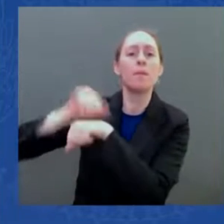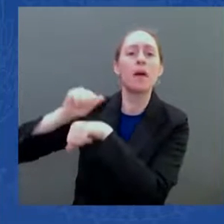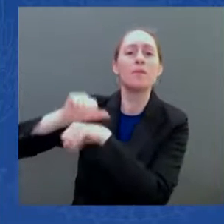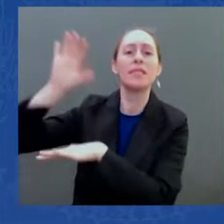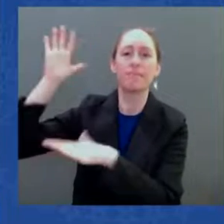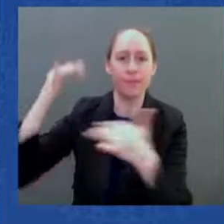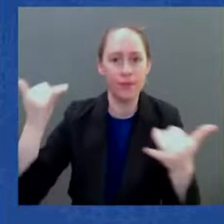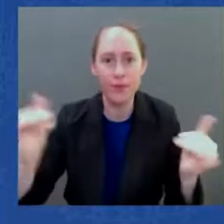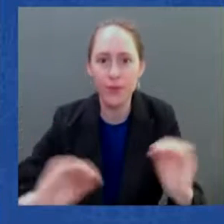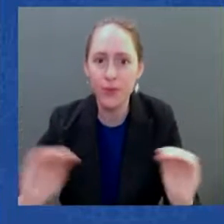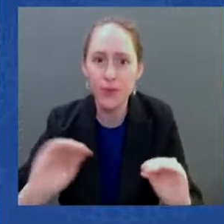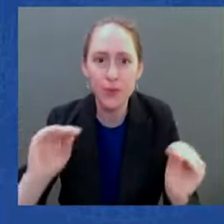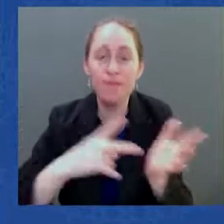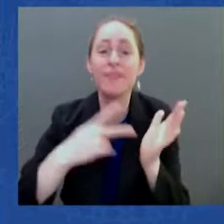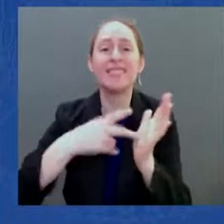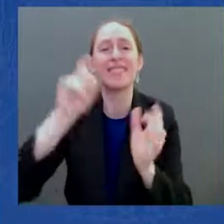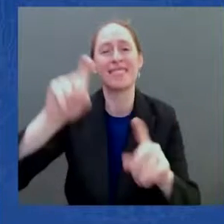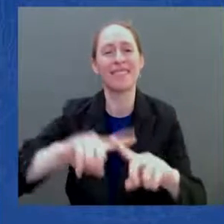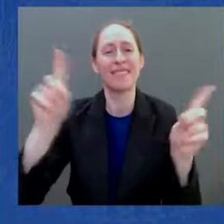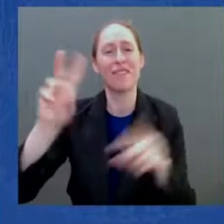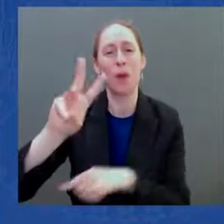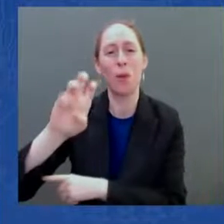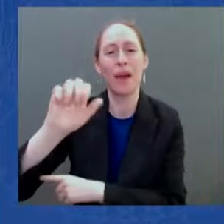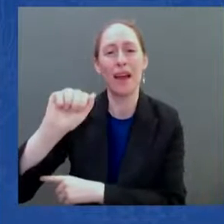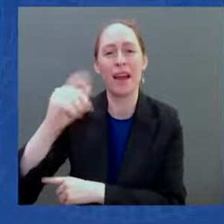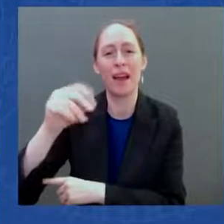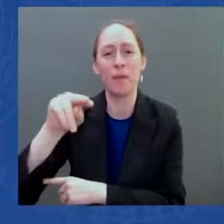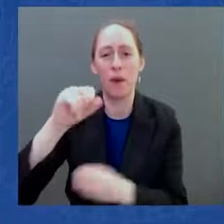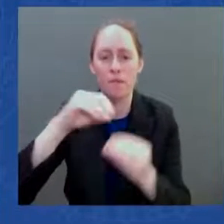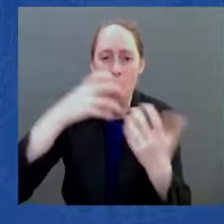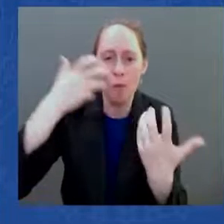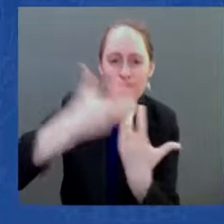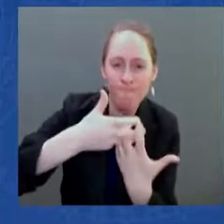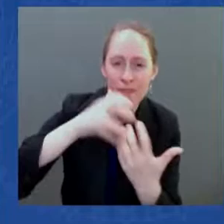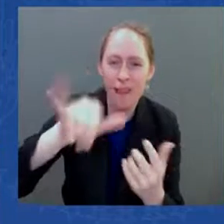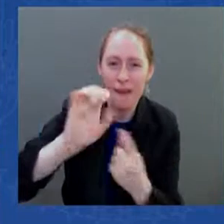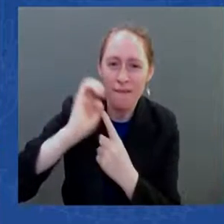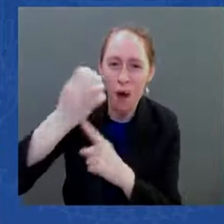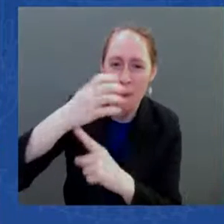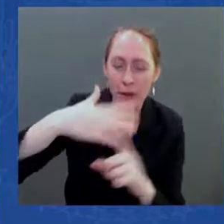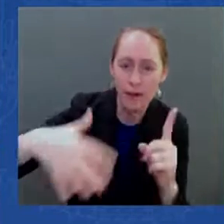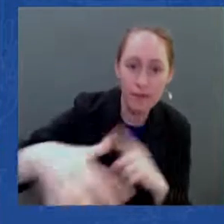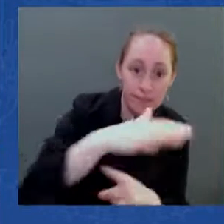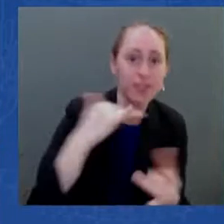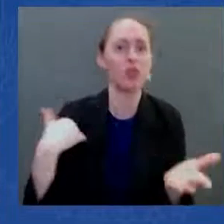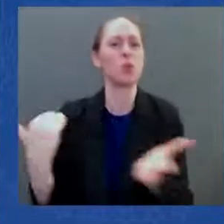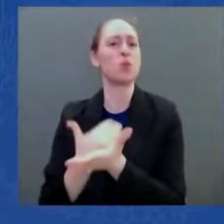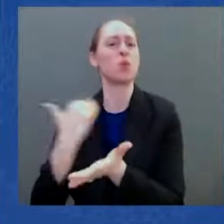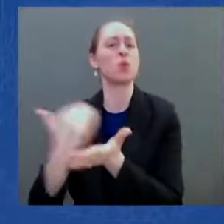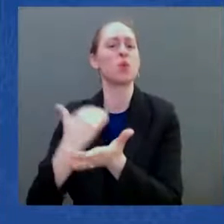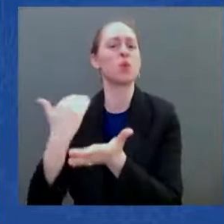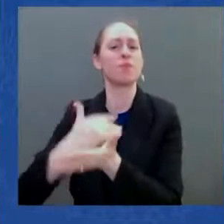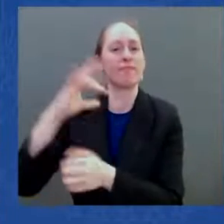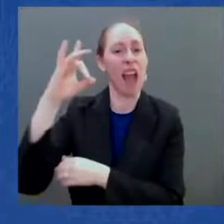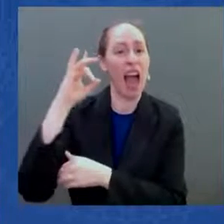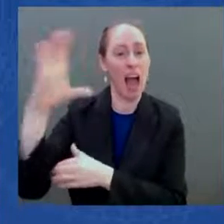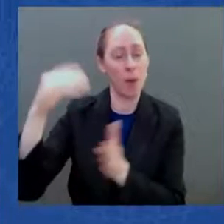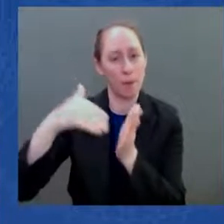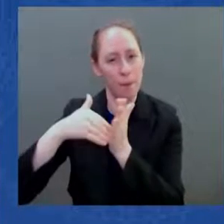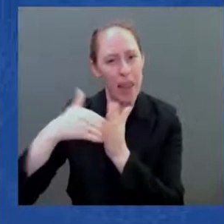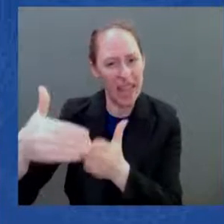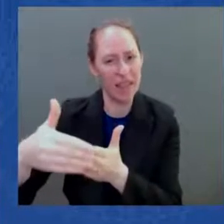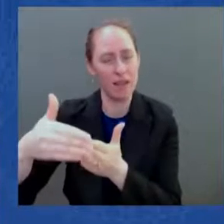$800 million to further augment Ukraine's ability to fight in the east, in the Donbas region. This package includes heavy artillery